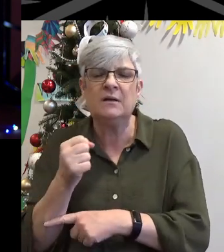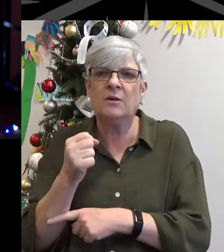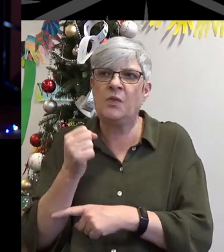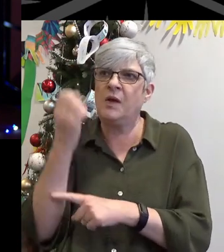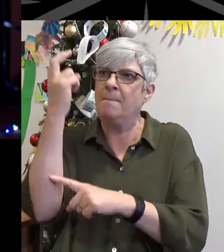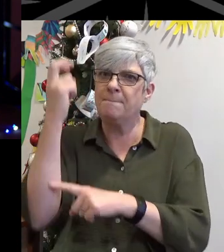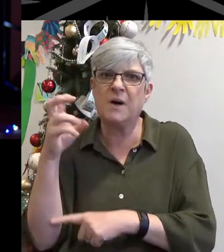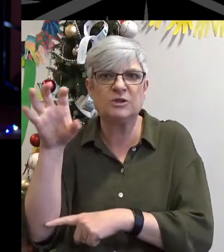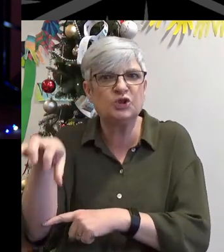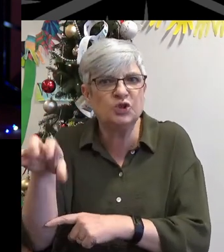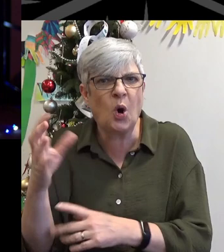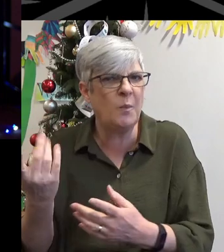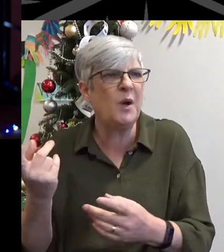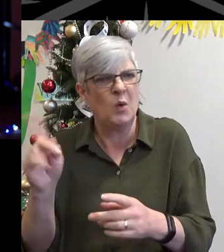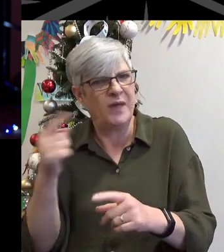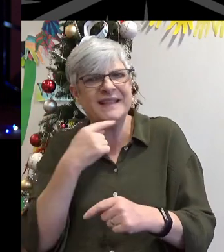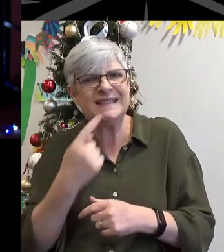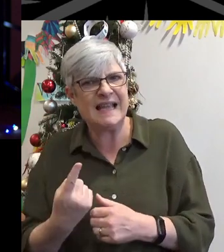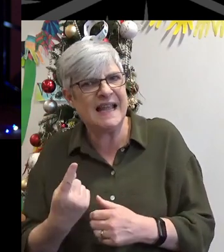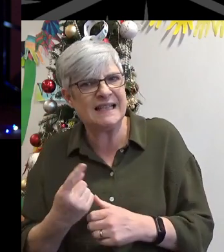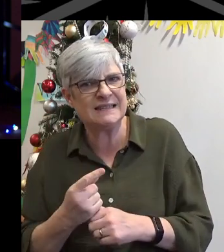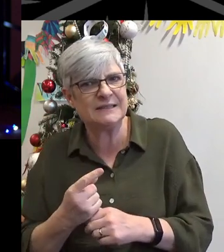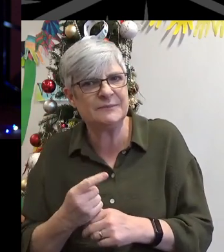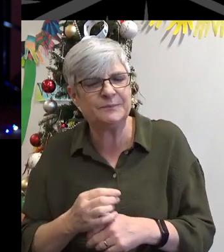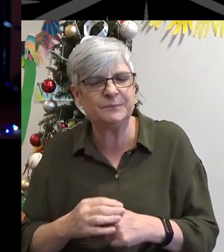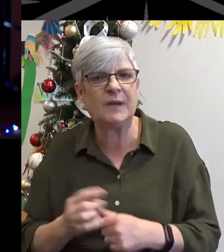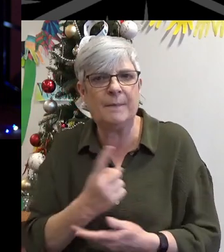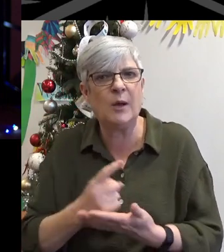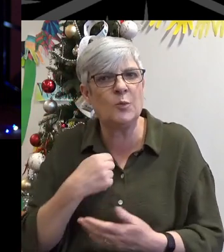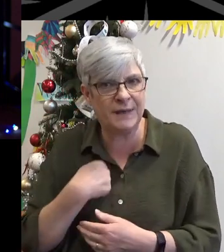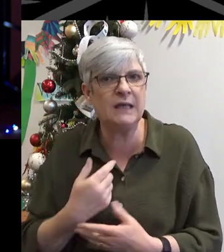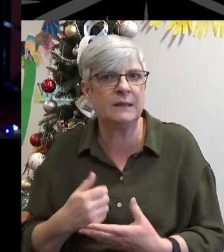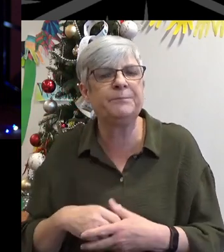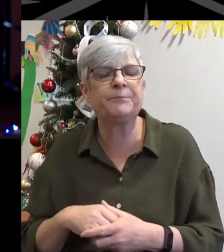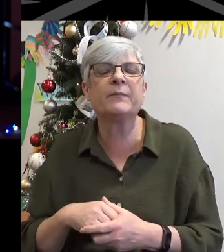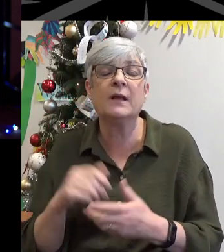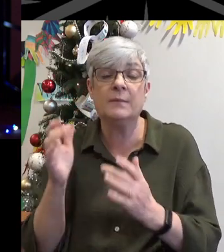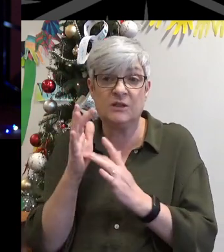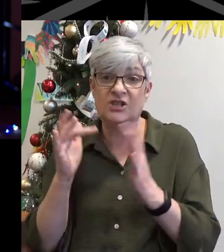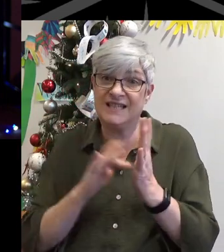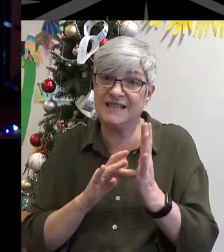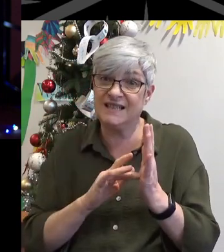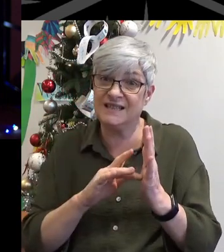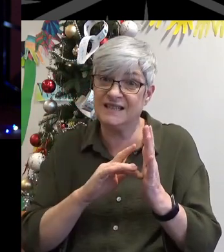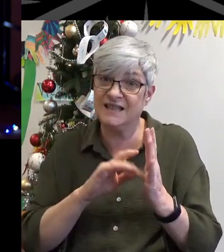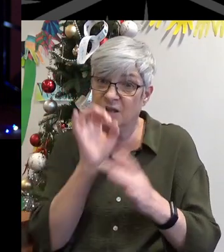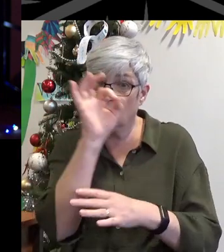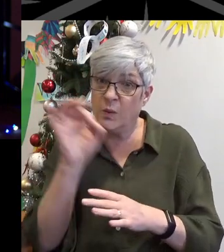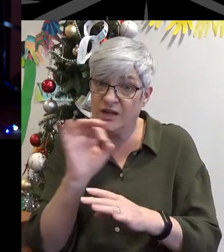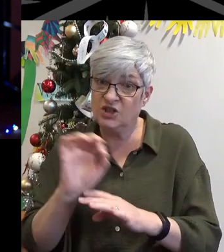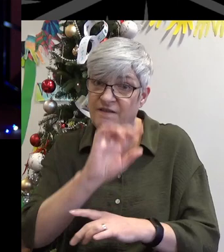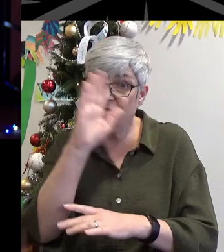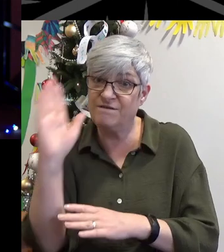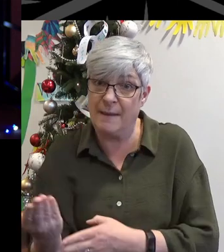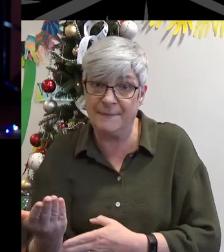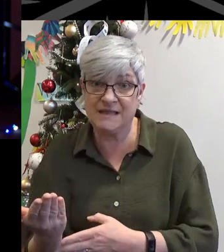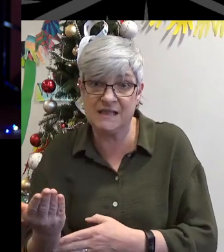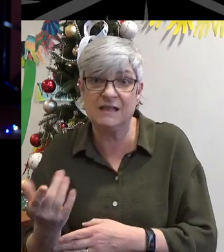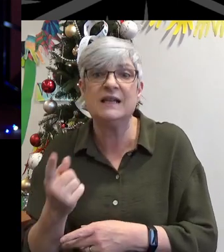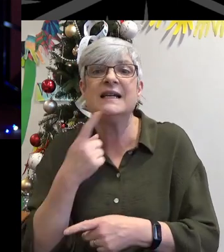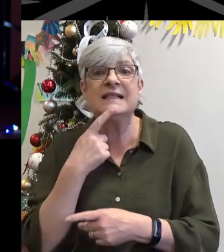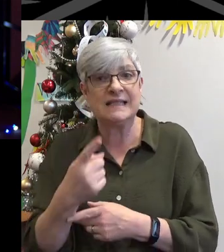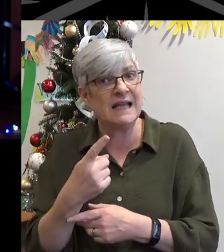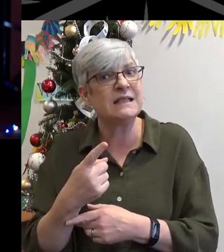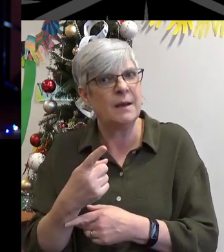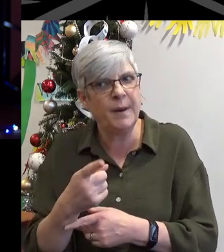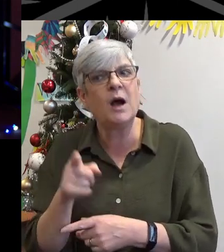of making of all this? Who are they saying that I am? But then Jesus flipped the question and says to the